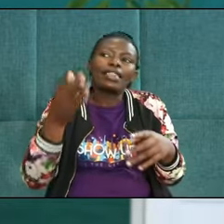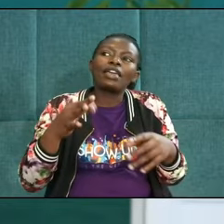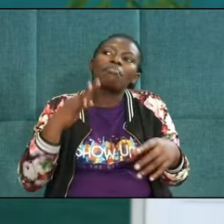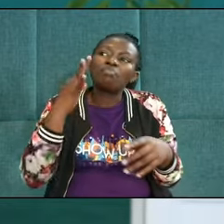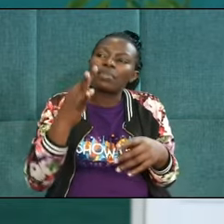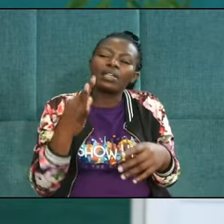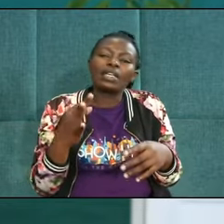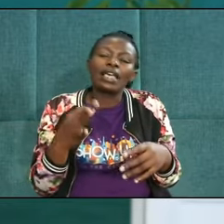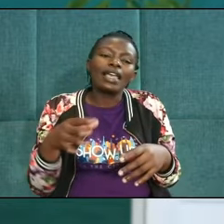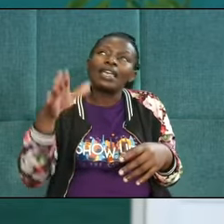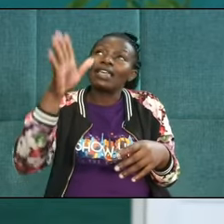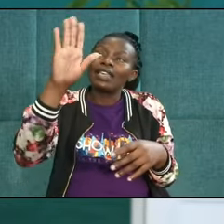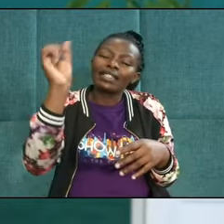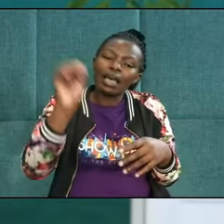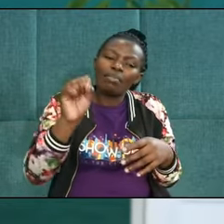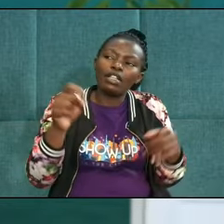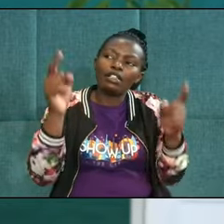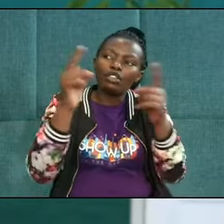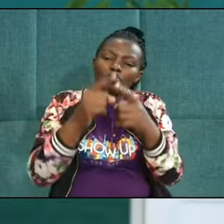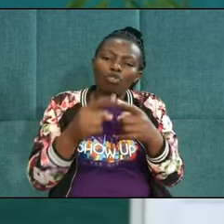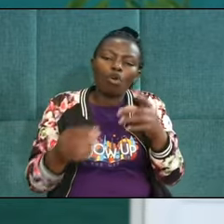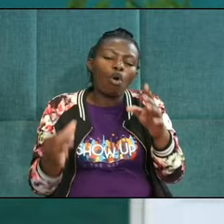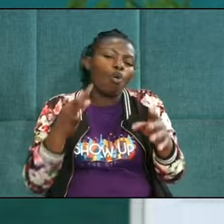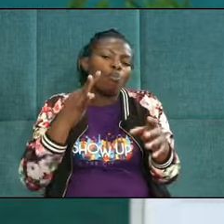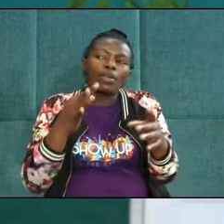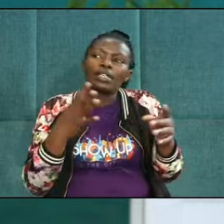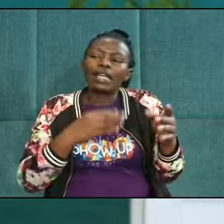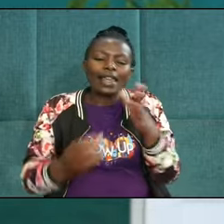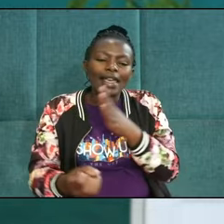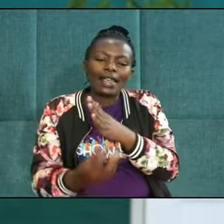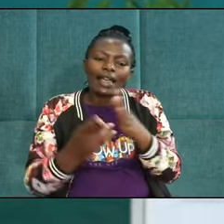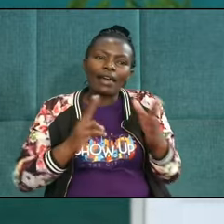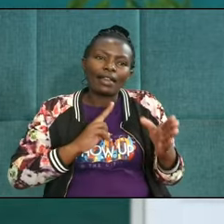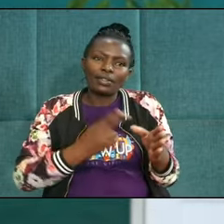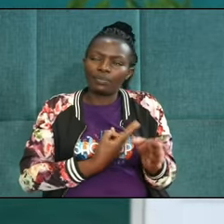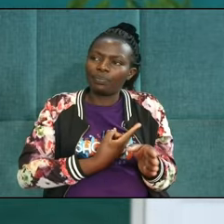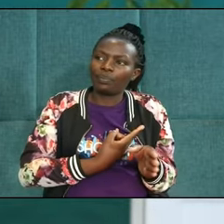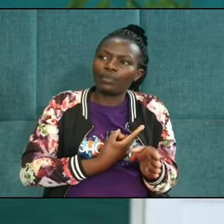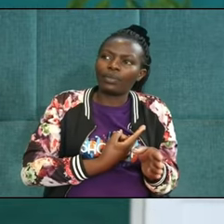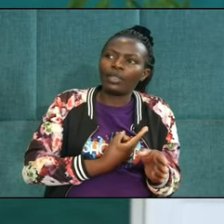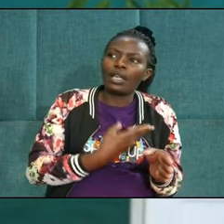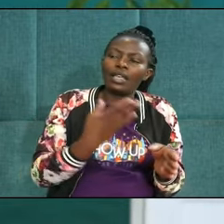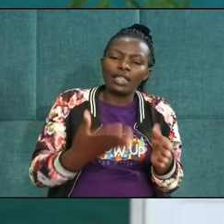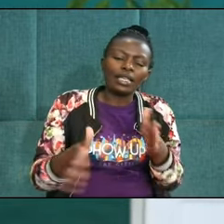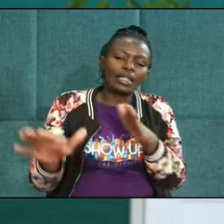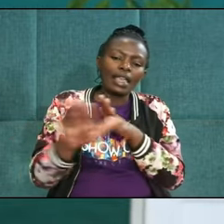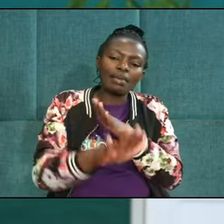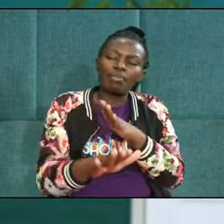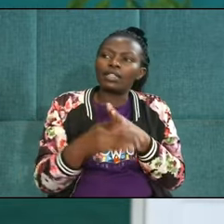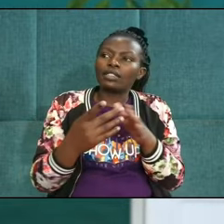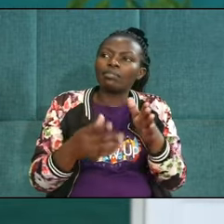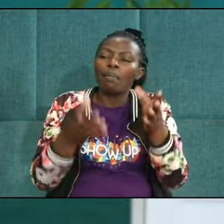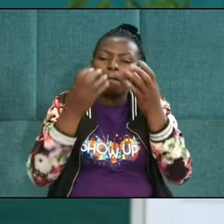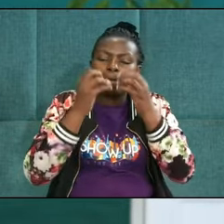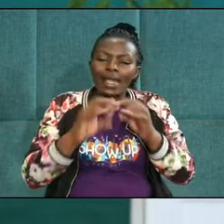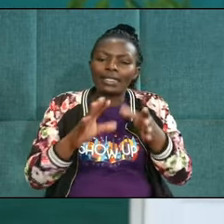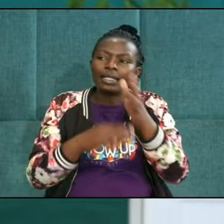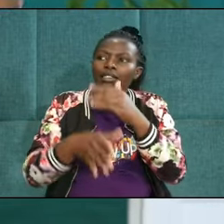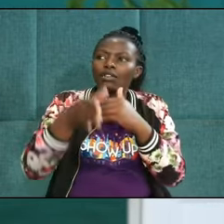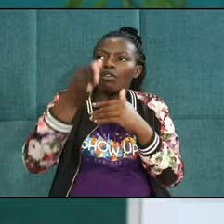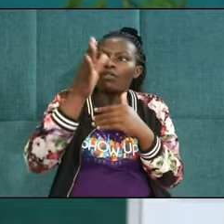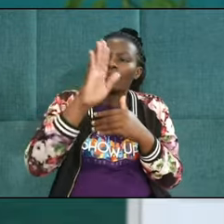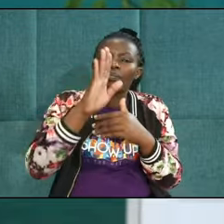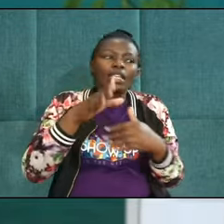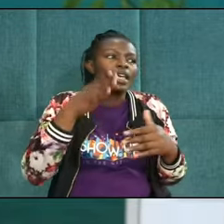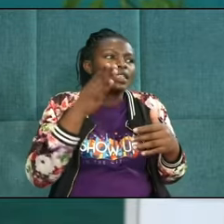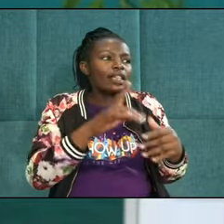to encourage you. These are the blessings of God. The good help that you have. These are the blessings of God. God, there is a